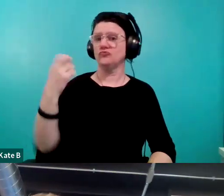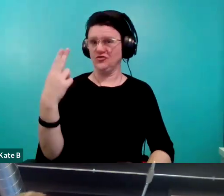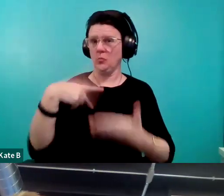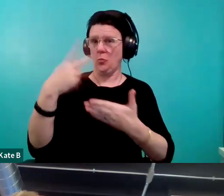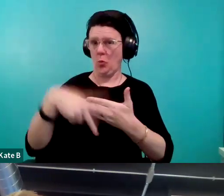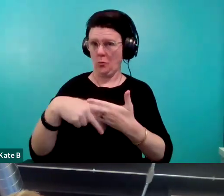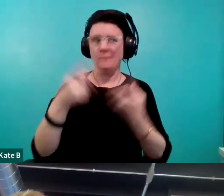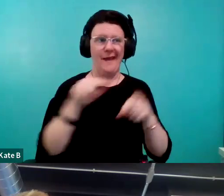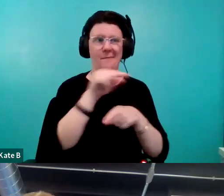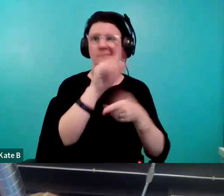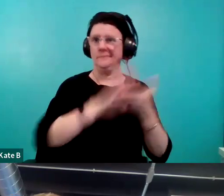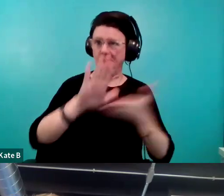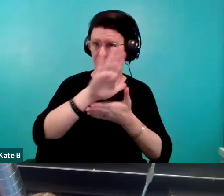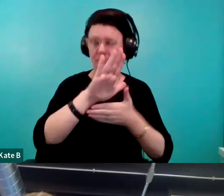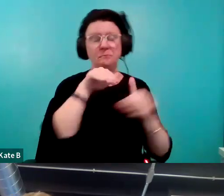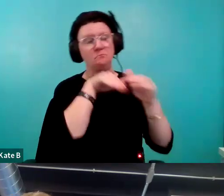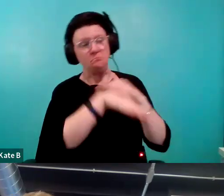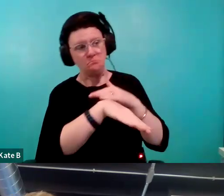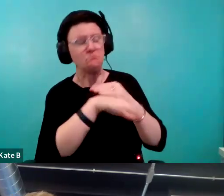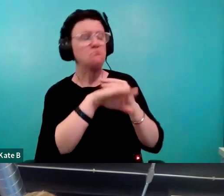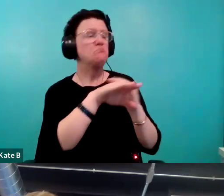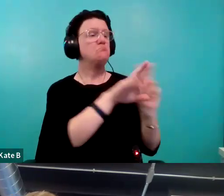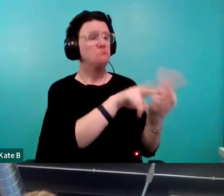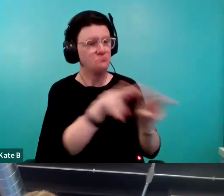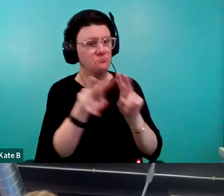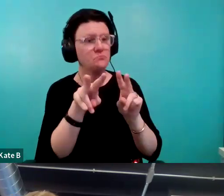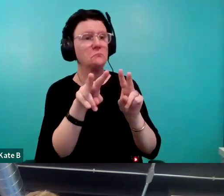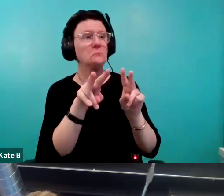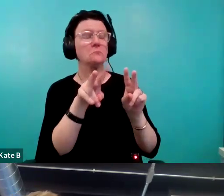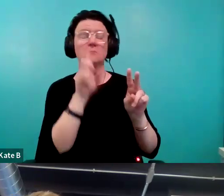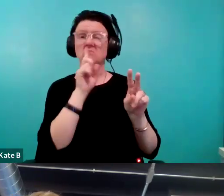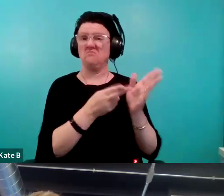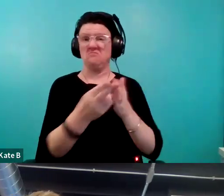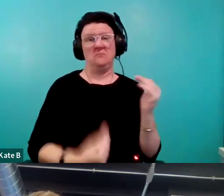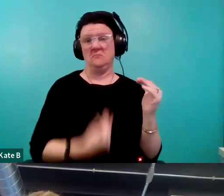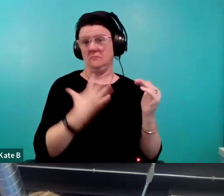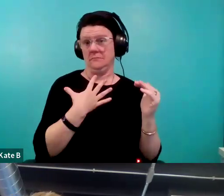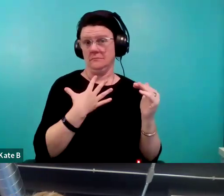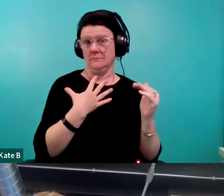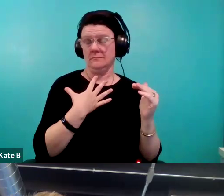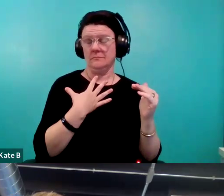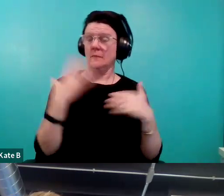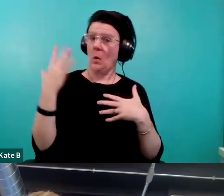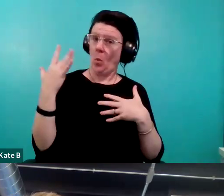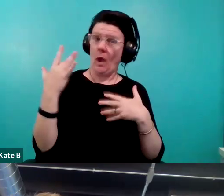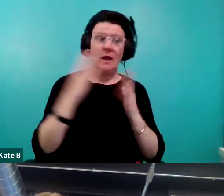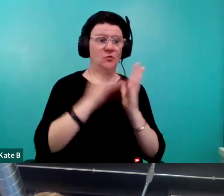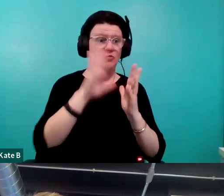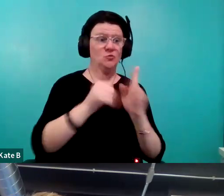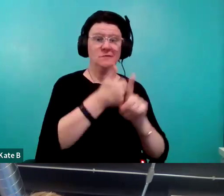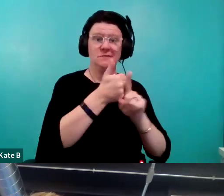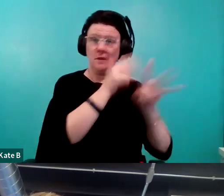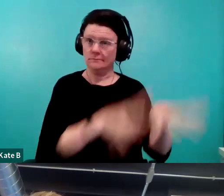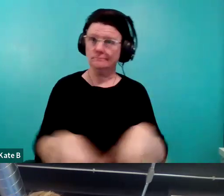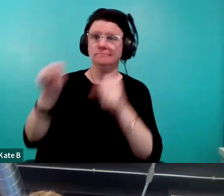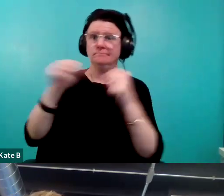at Northwestern, and got to go in and was very inspired because the students kind of took it upon themselves, from what